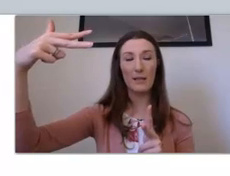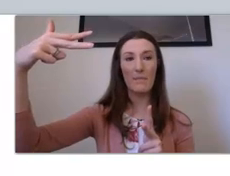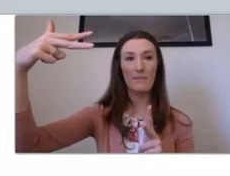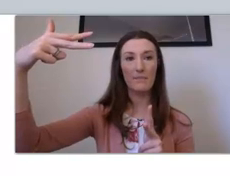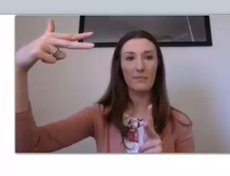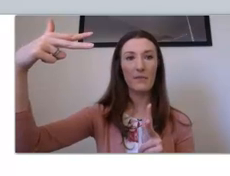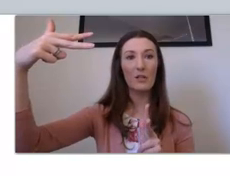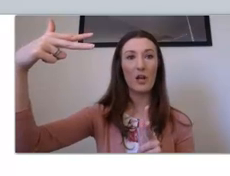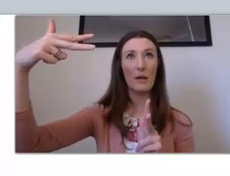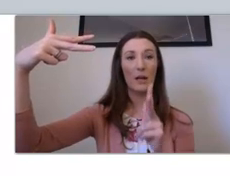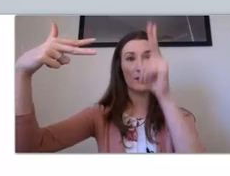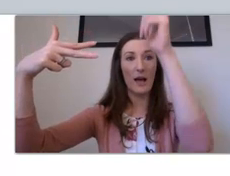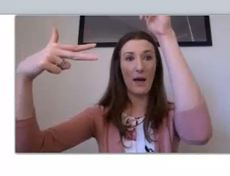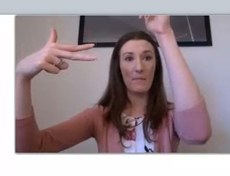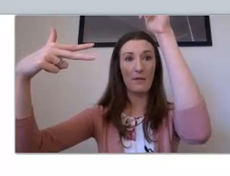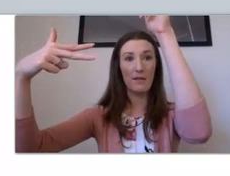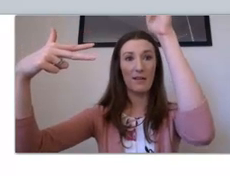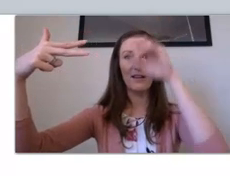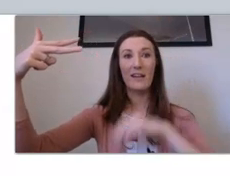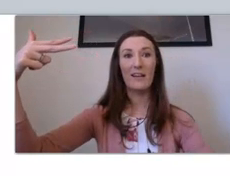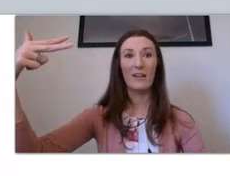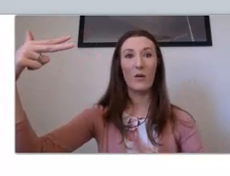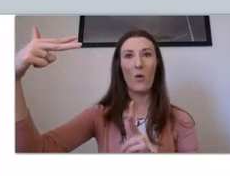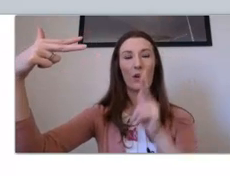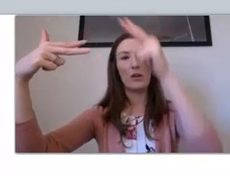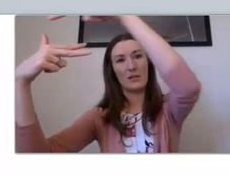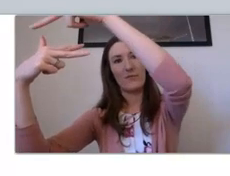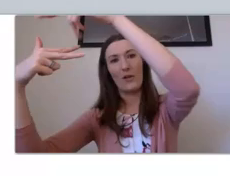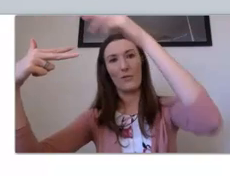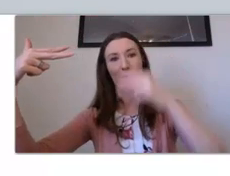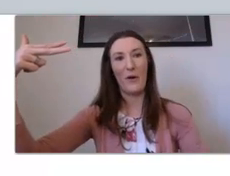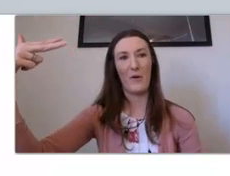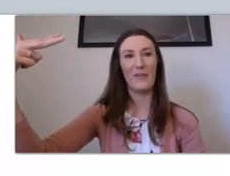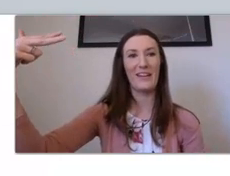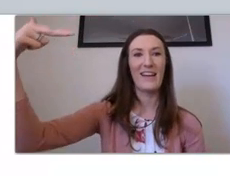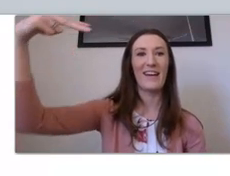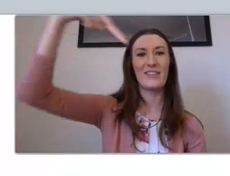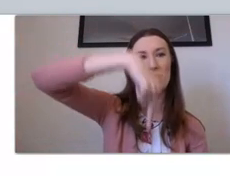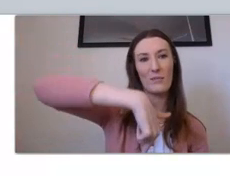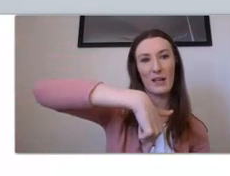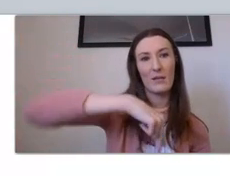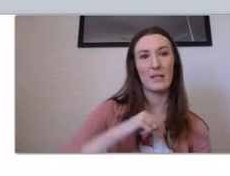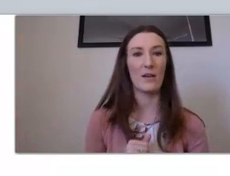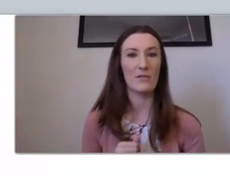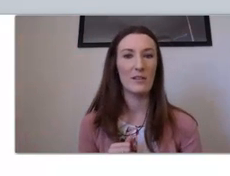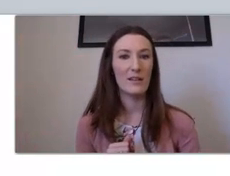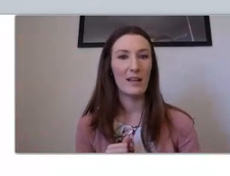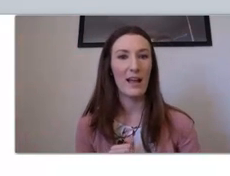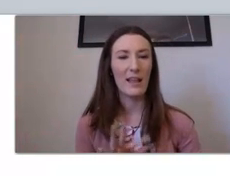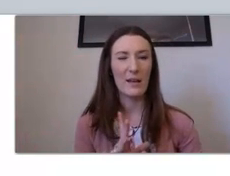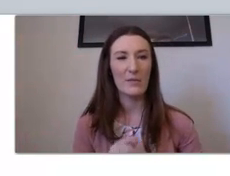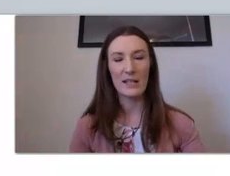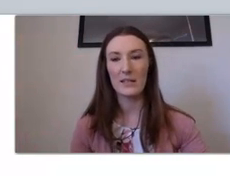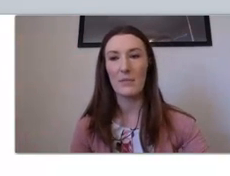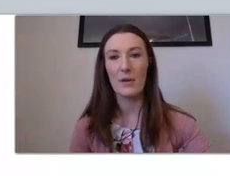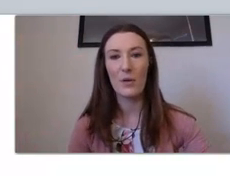non-dominant backs up, dominant goes up, or you can follow the road, non-dominant coming down.